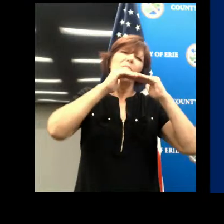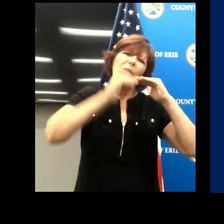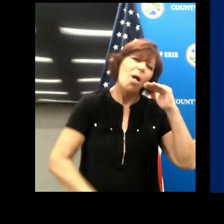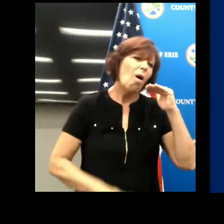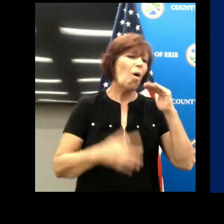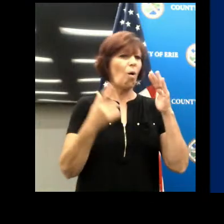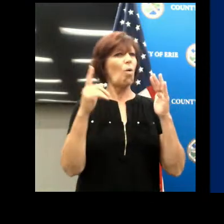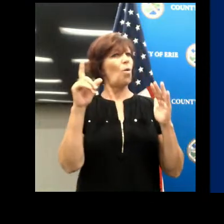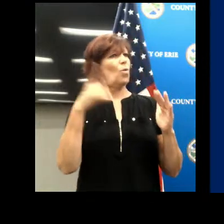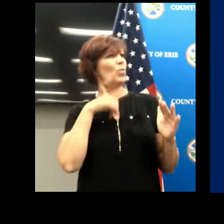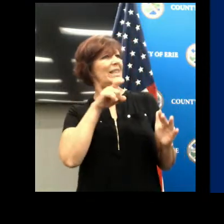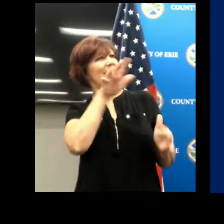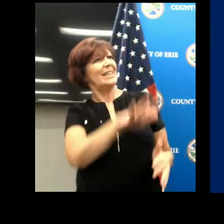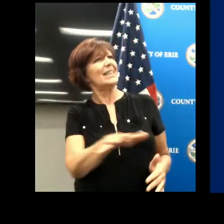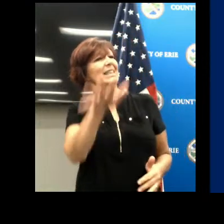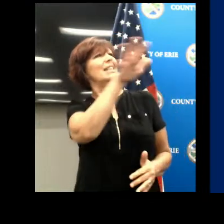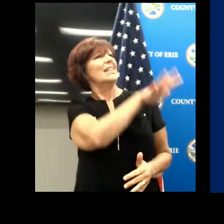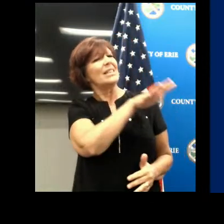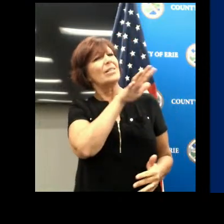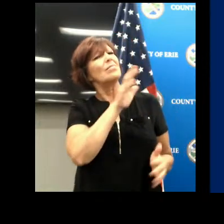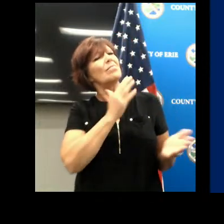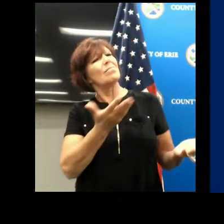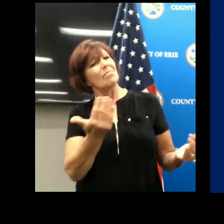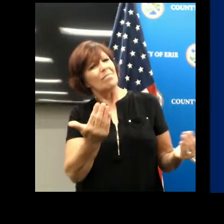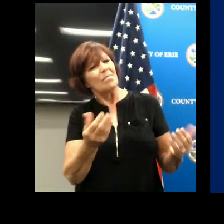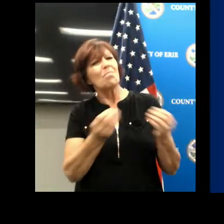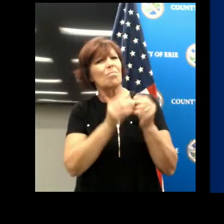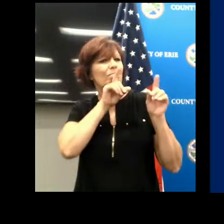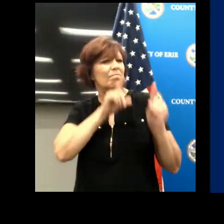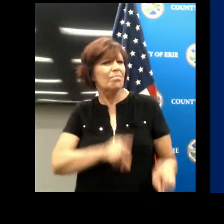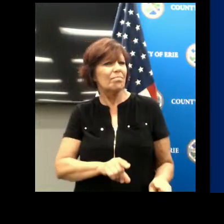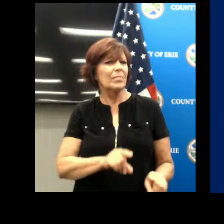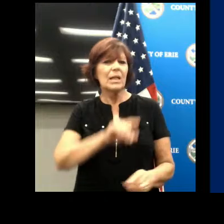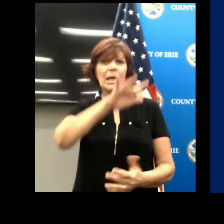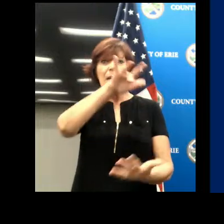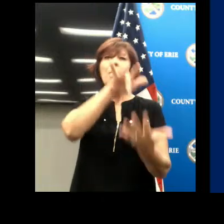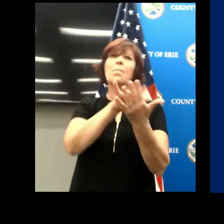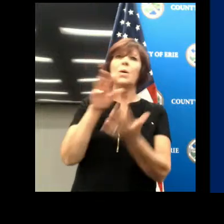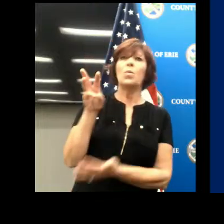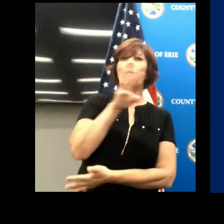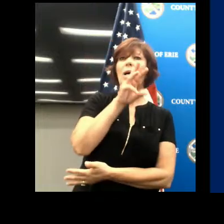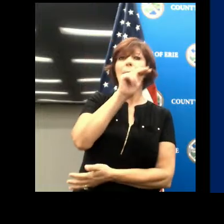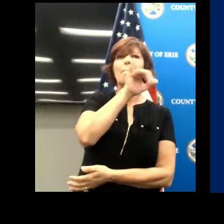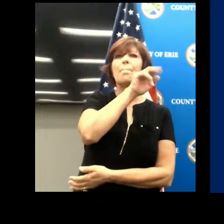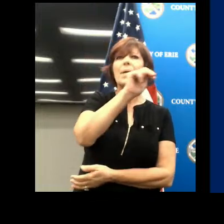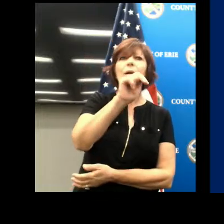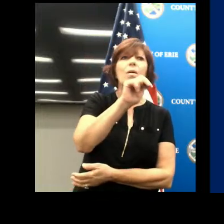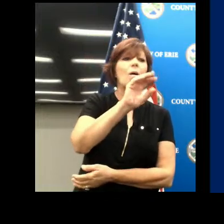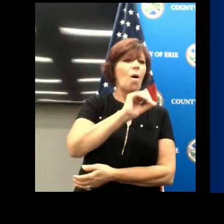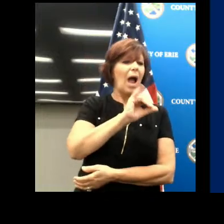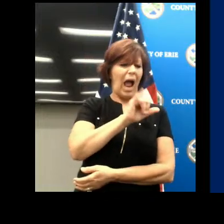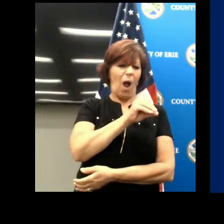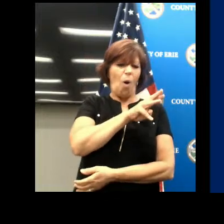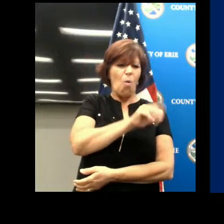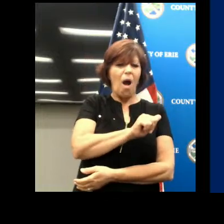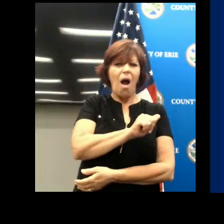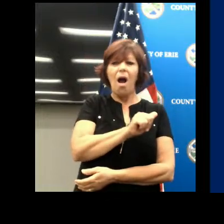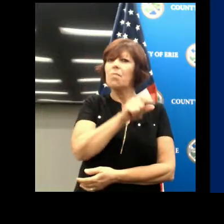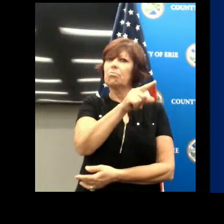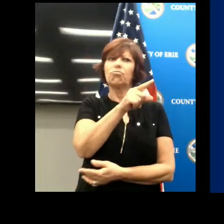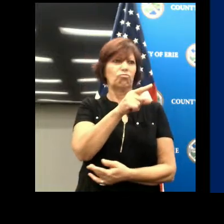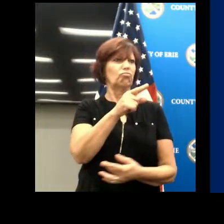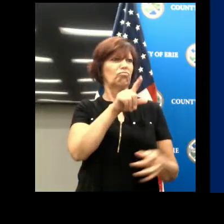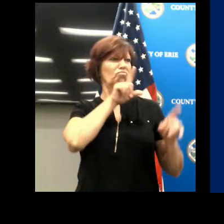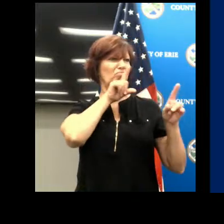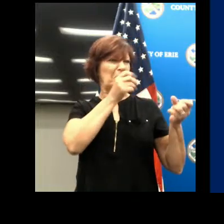of our comparable counties across the United States, especially in like the Midwest, Minnesota, Iowa, parts of the South. Counties that